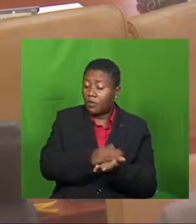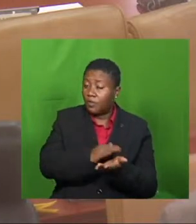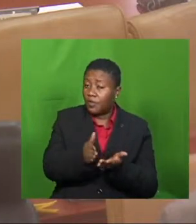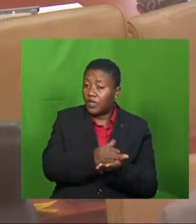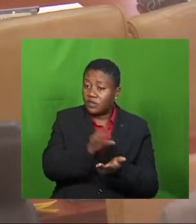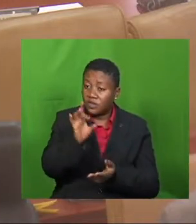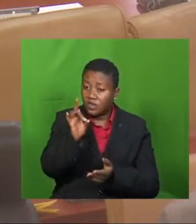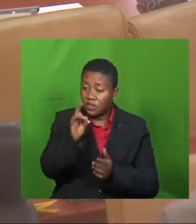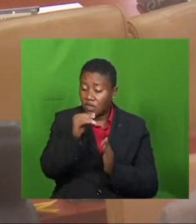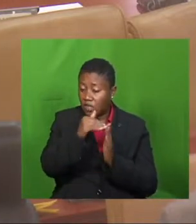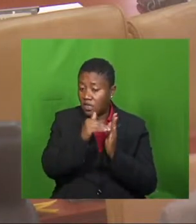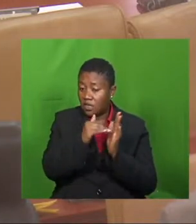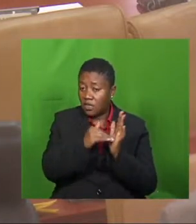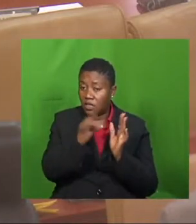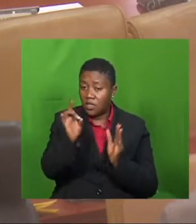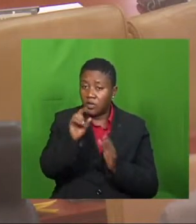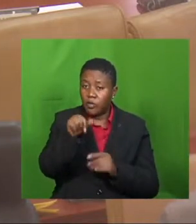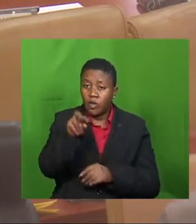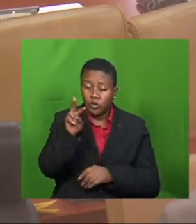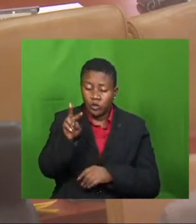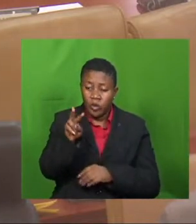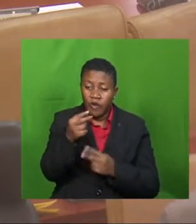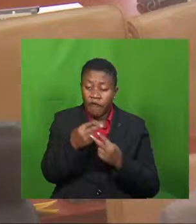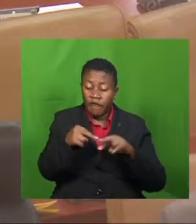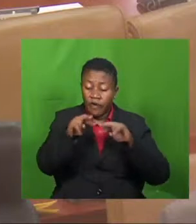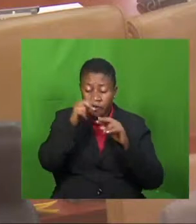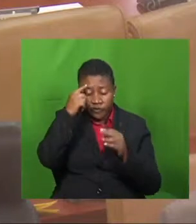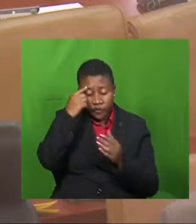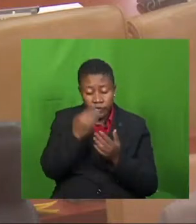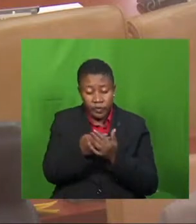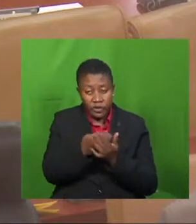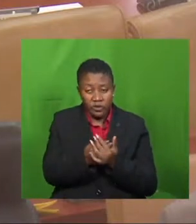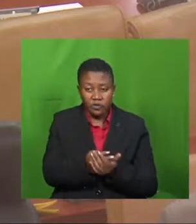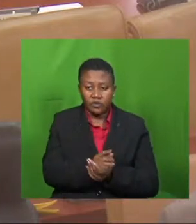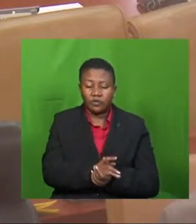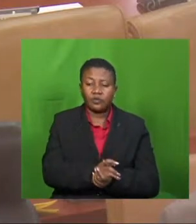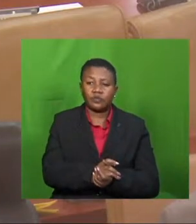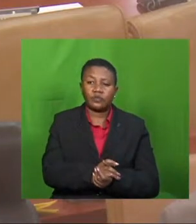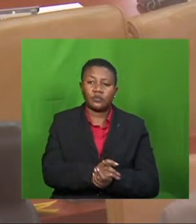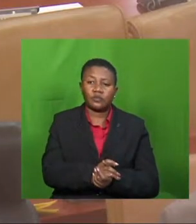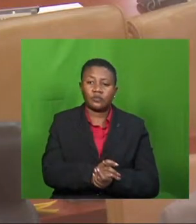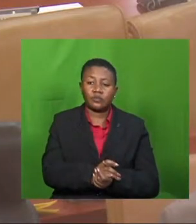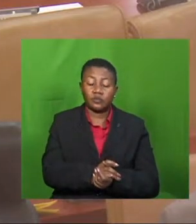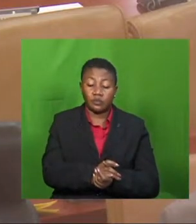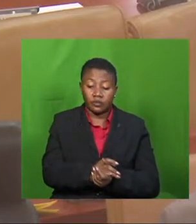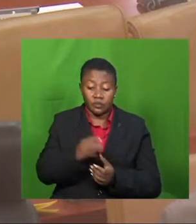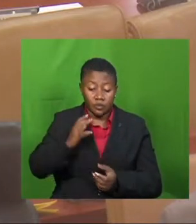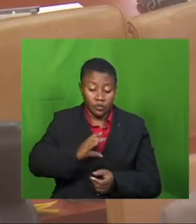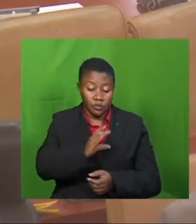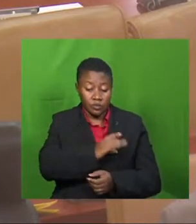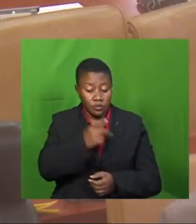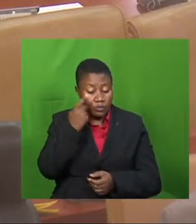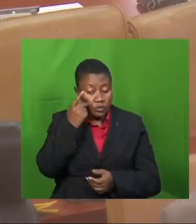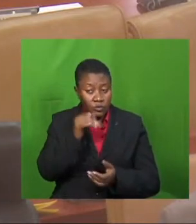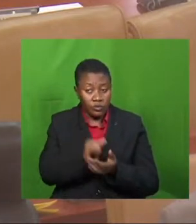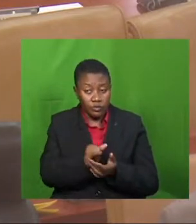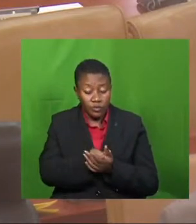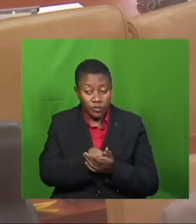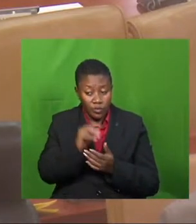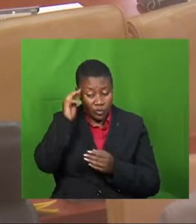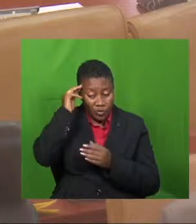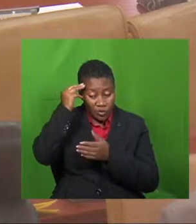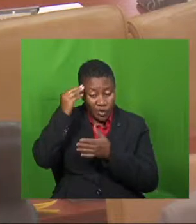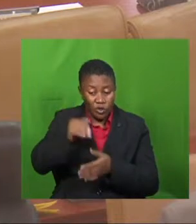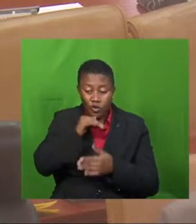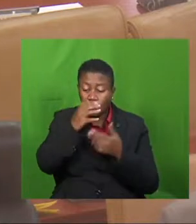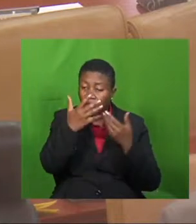item 8.2, value for money audit. Mr. Speaker, with your permission, if I may read. It says that the committee noted that the ministry had not completed the value for